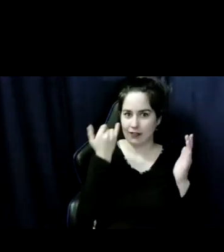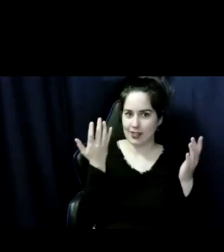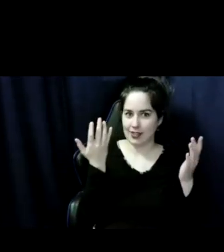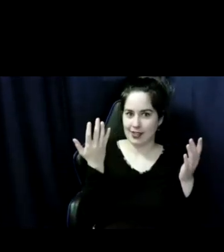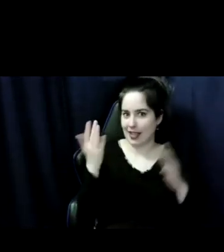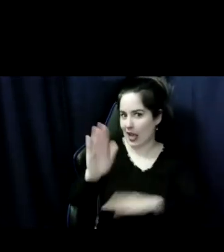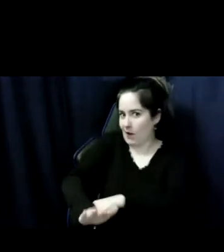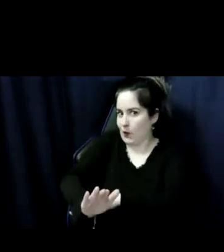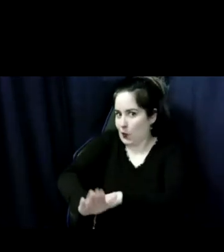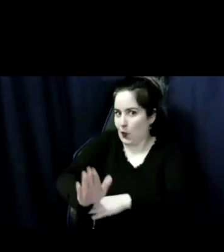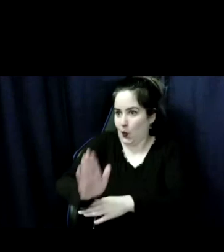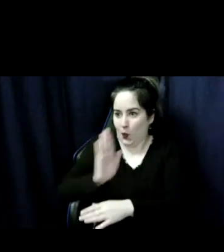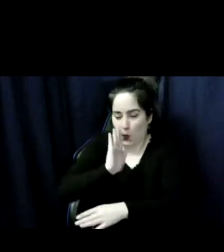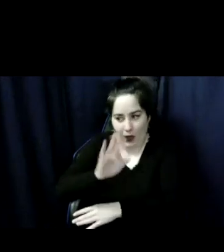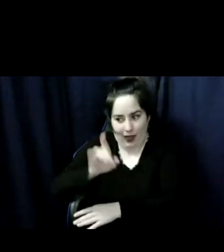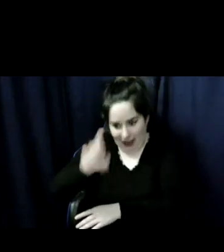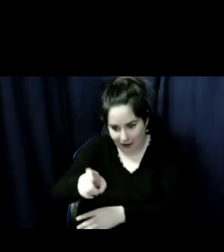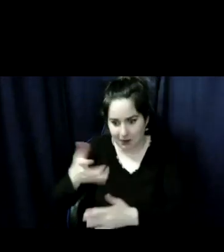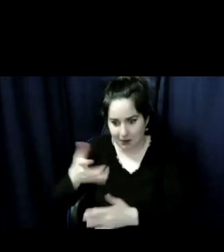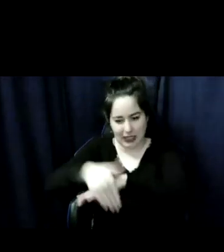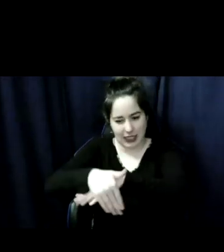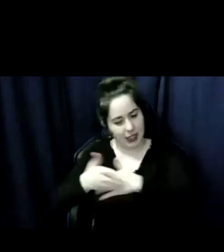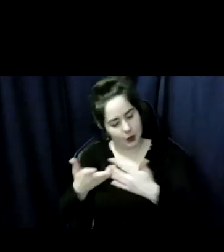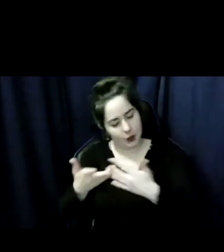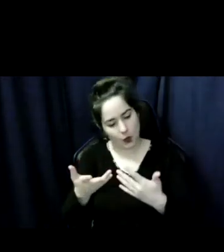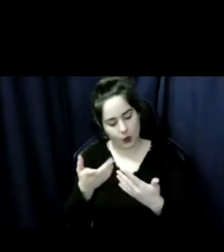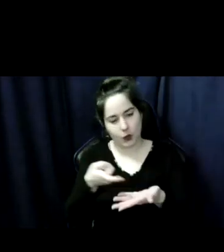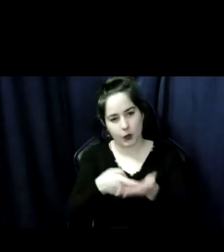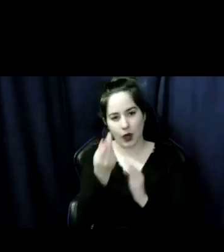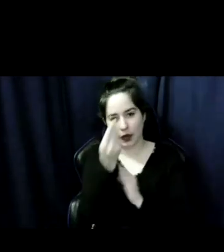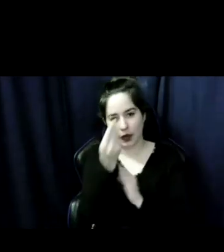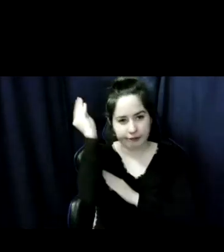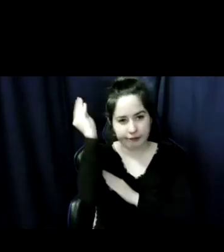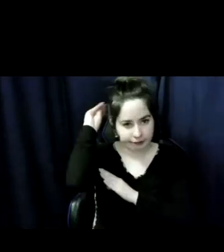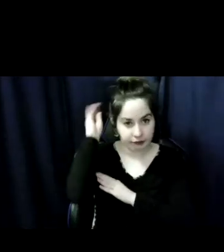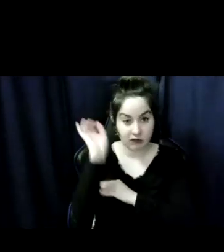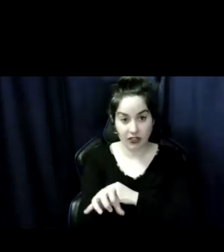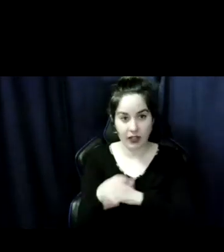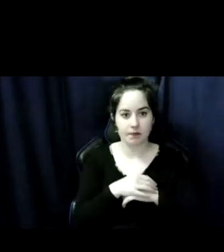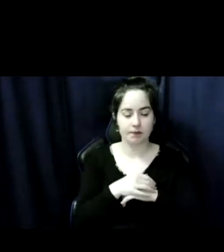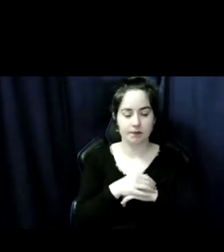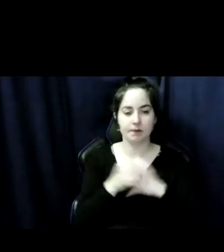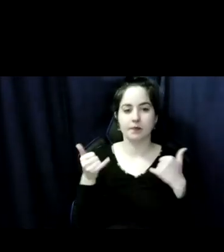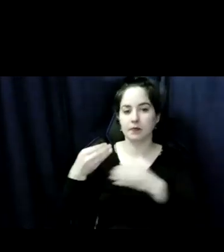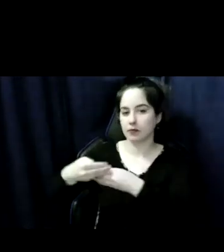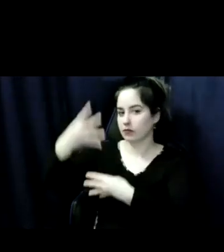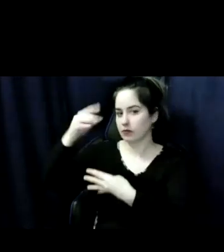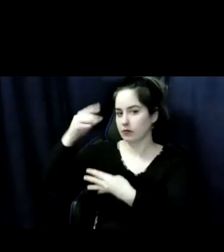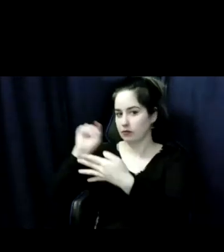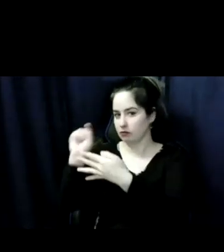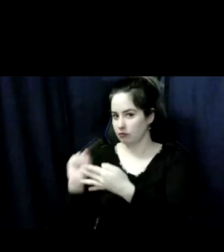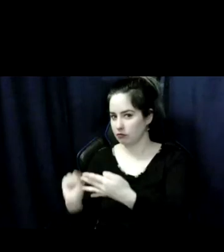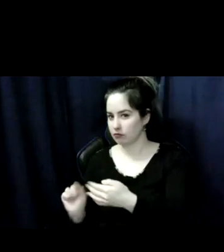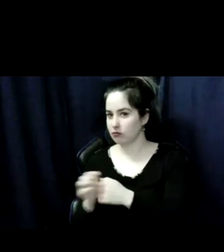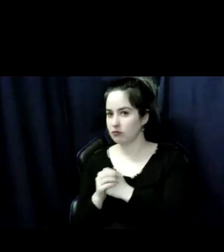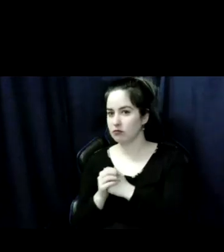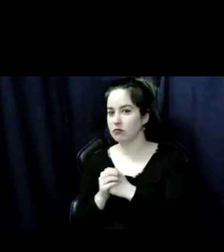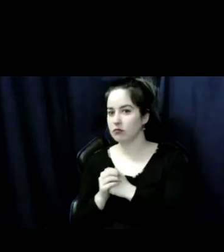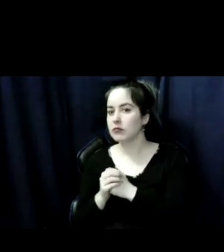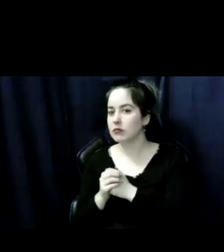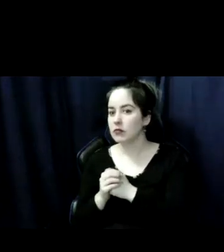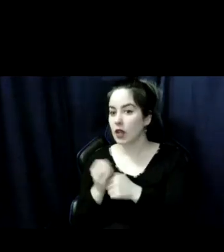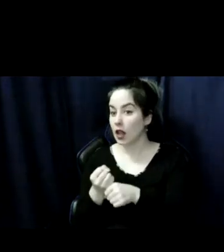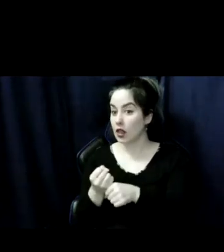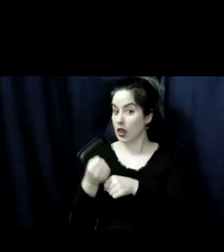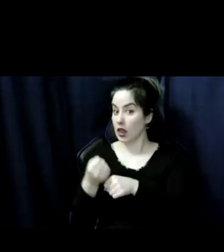that's something folks will have to take into consideration. So I'm just gonna take this next question. What has changed between last year's